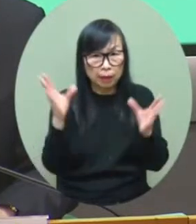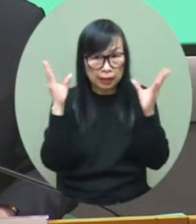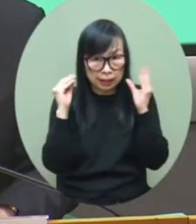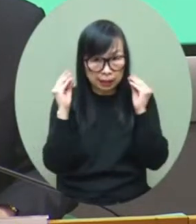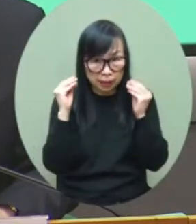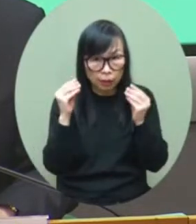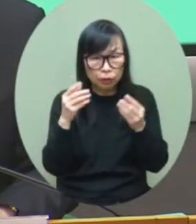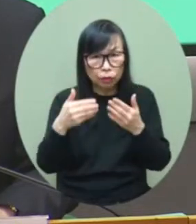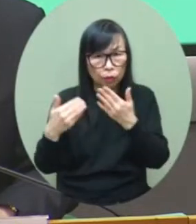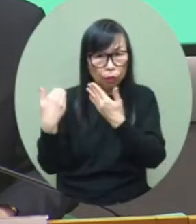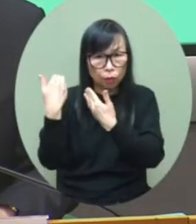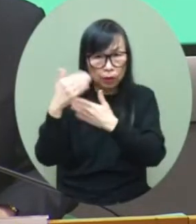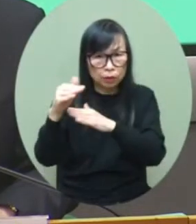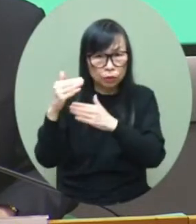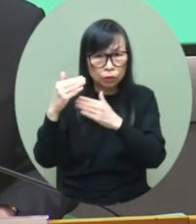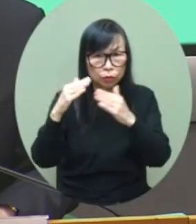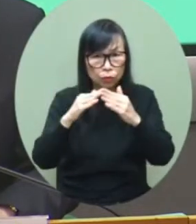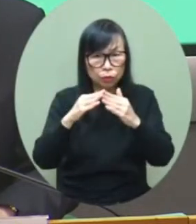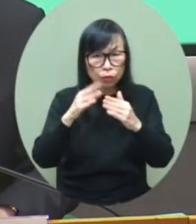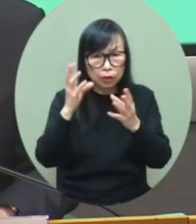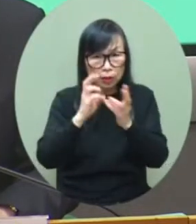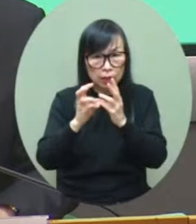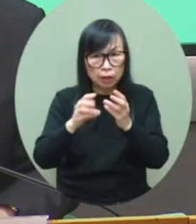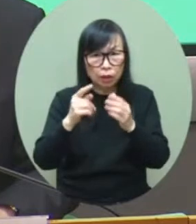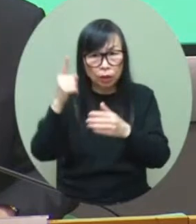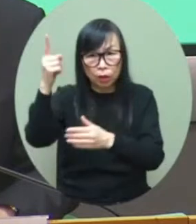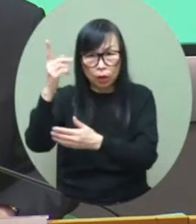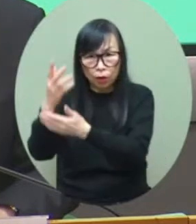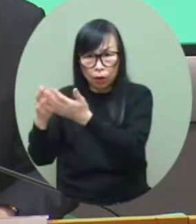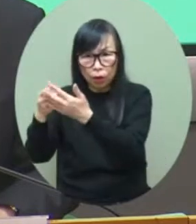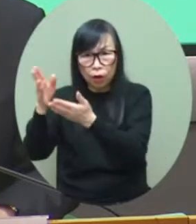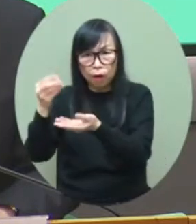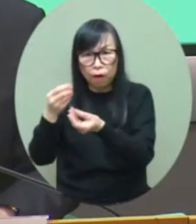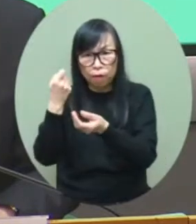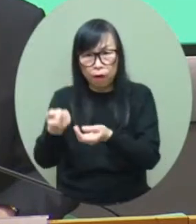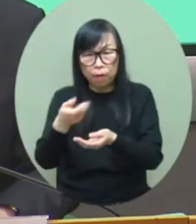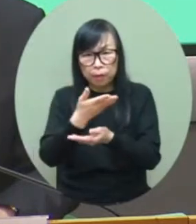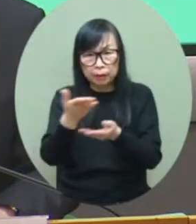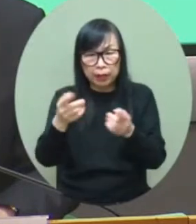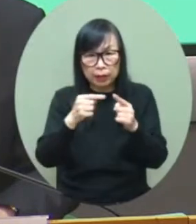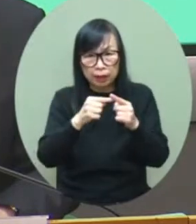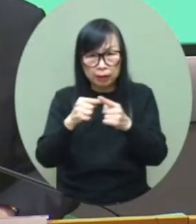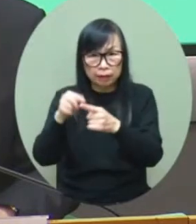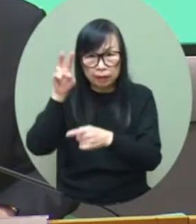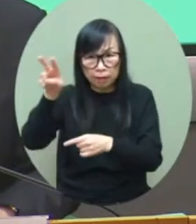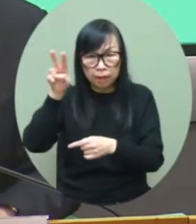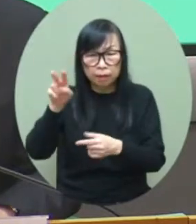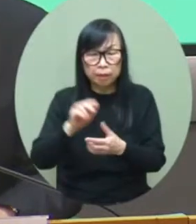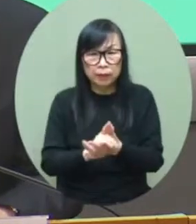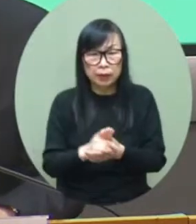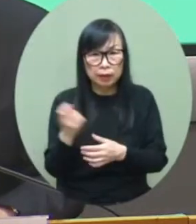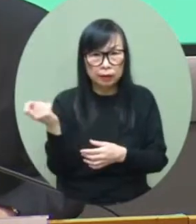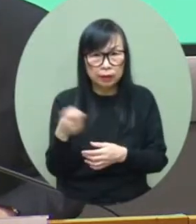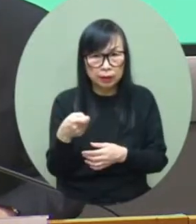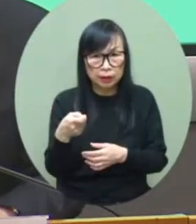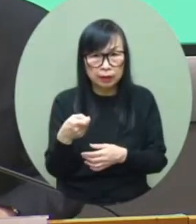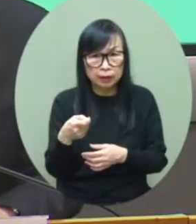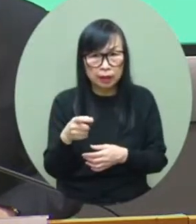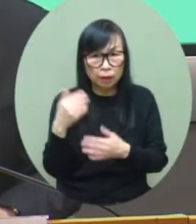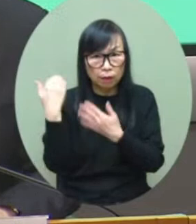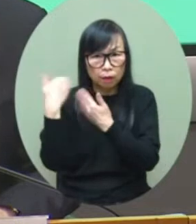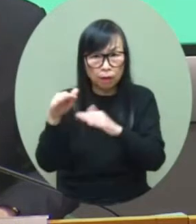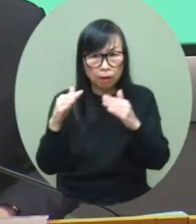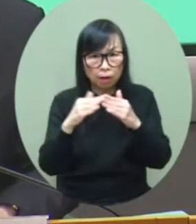transport. Concerning the information on transport services for crossing the BCPs, we will upload